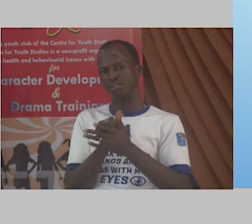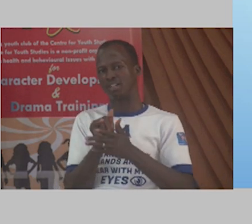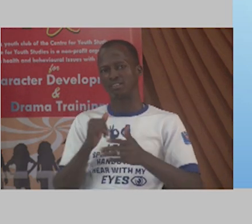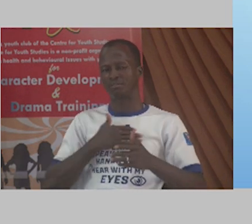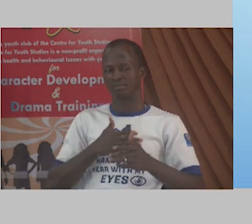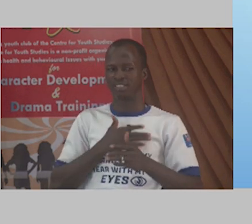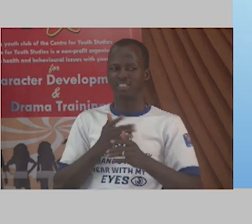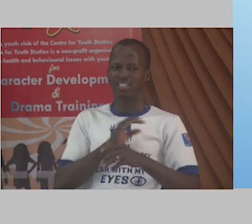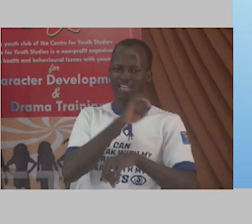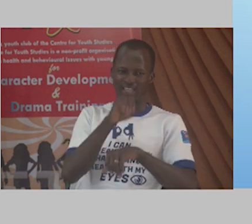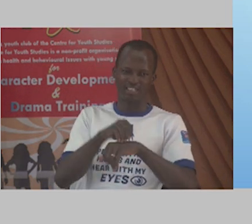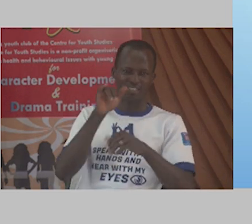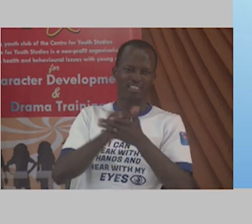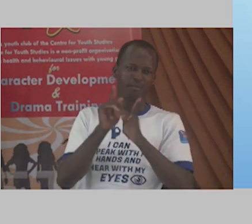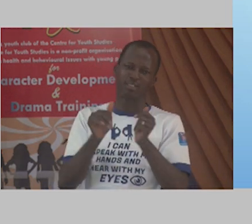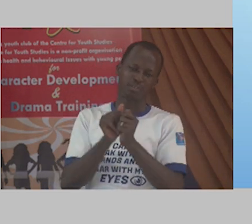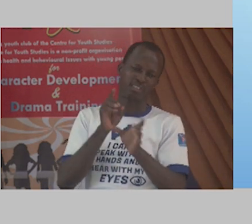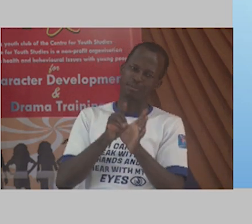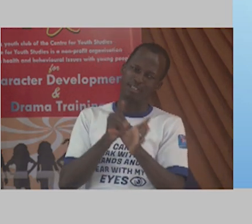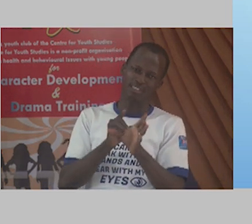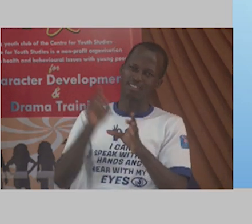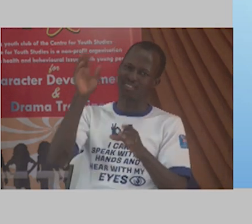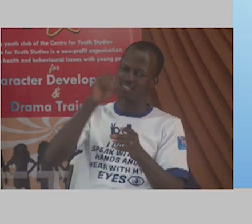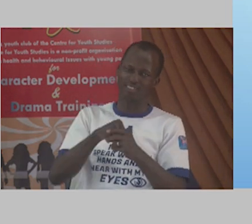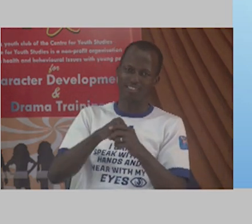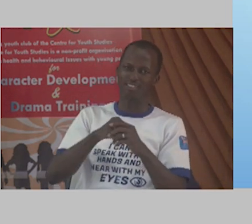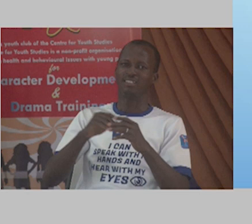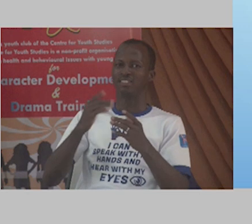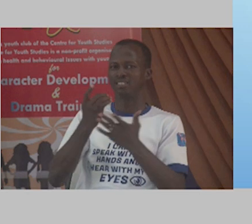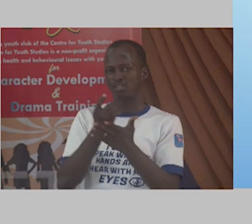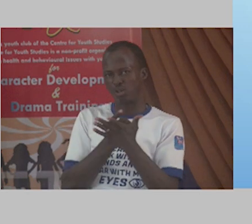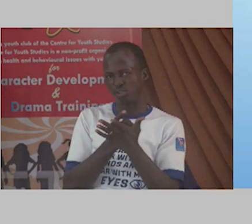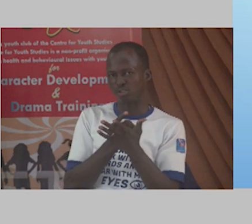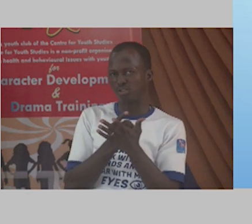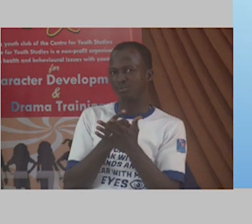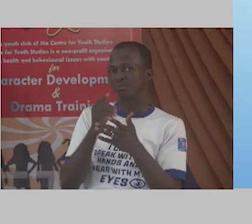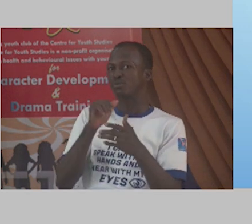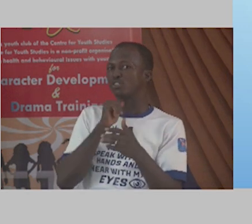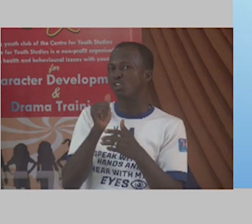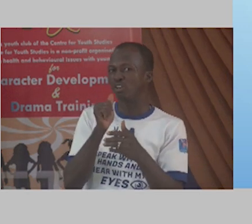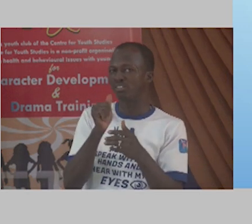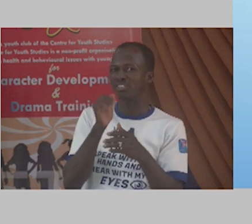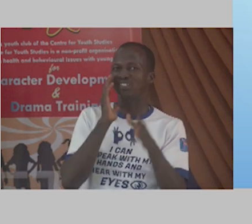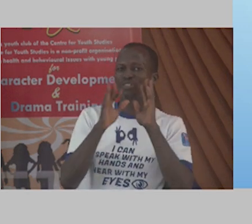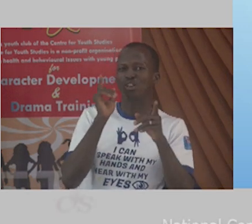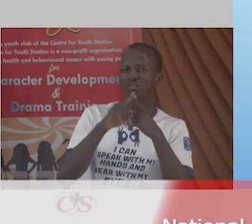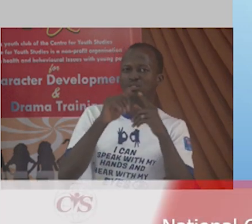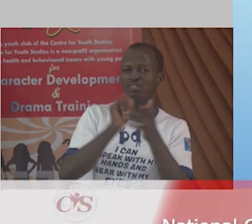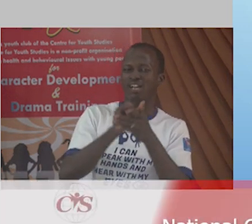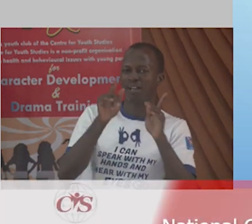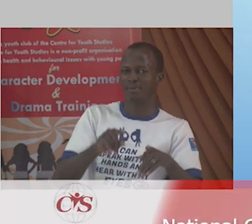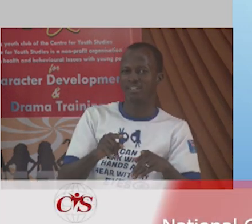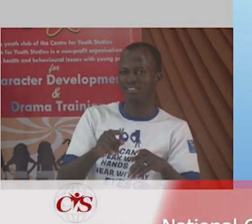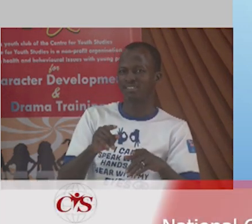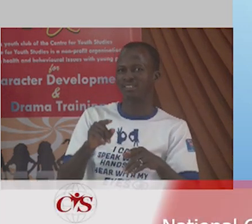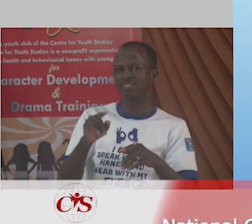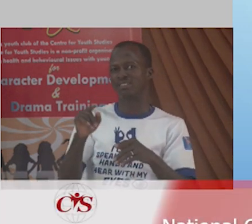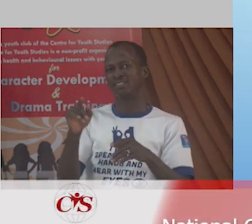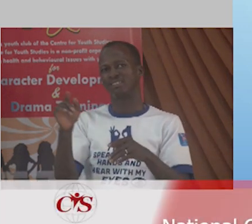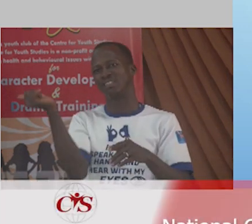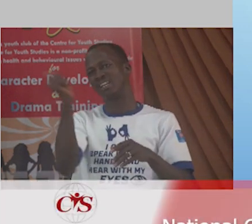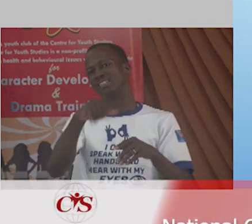engage the person with disability in conversation and not talk to the aid or the guide.